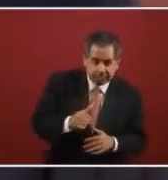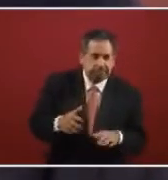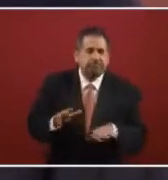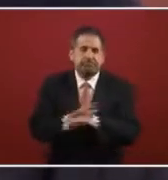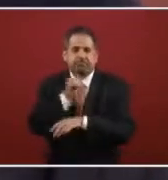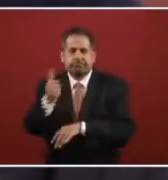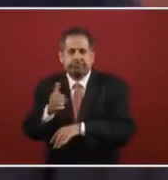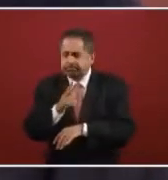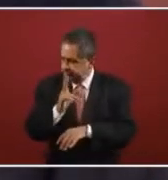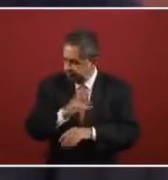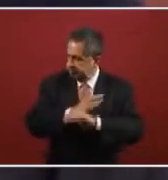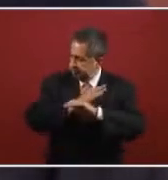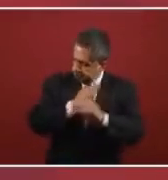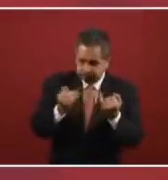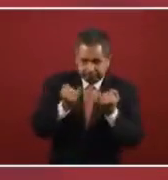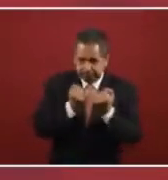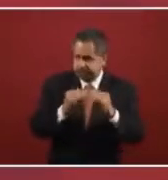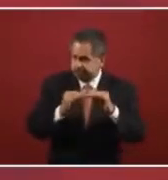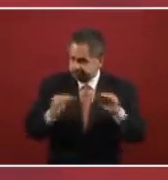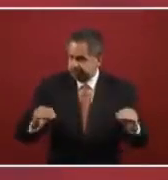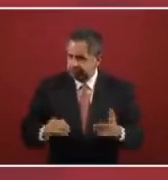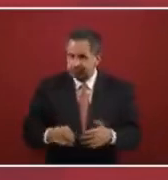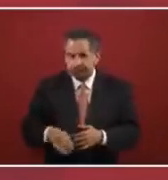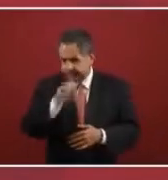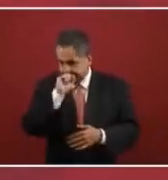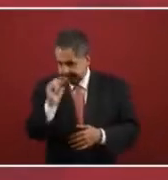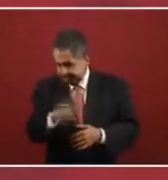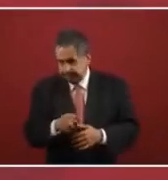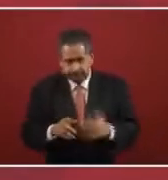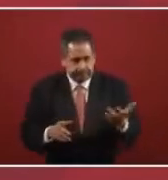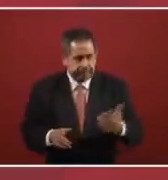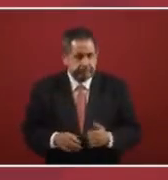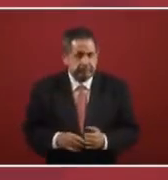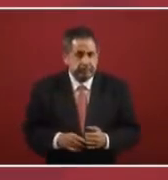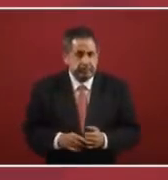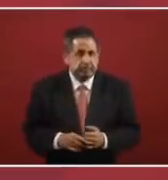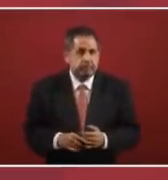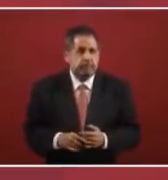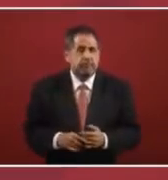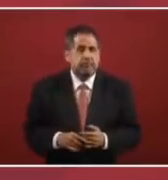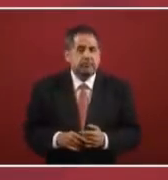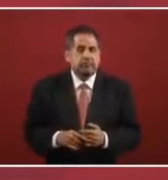would not change. Entonces es lo mismo. So it's the same thing.